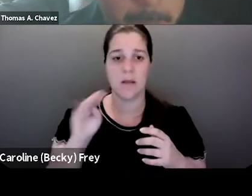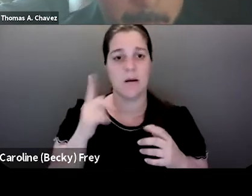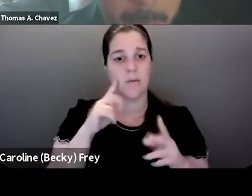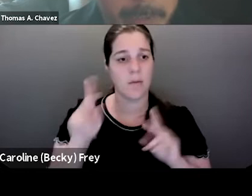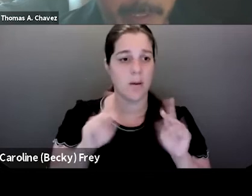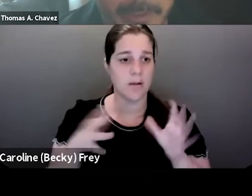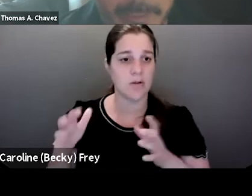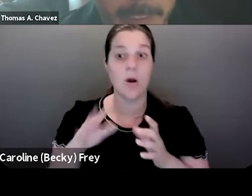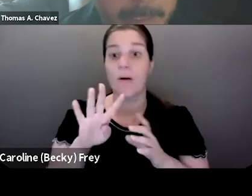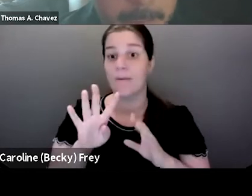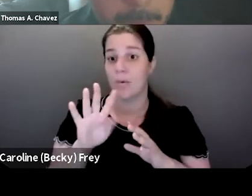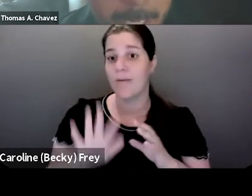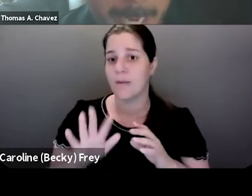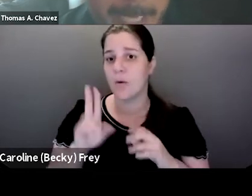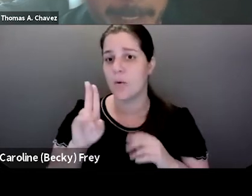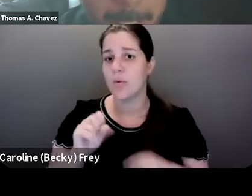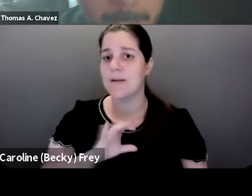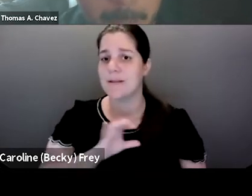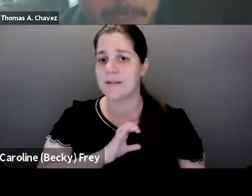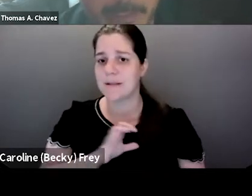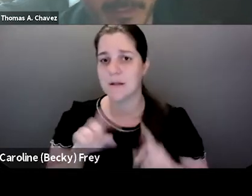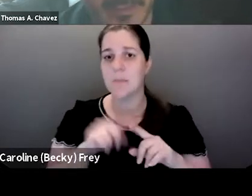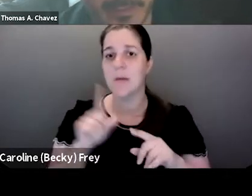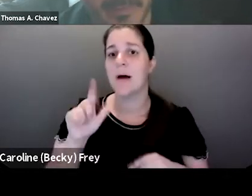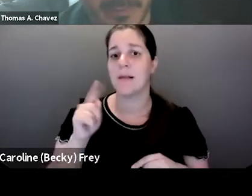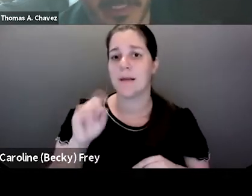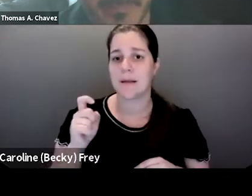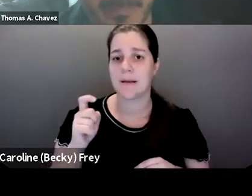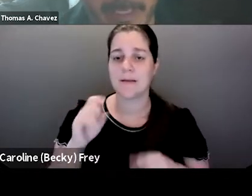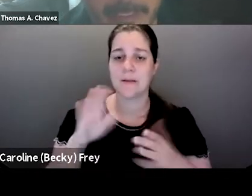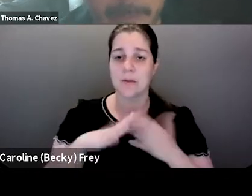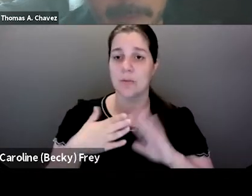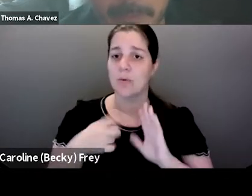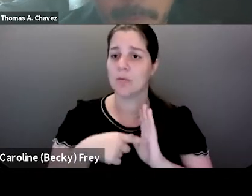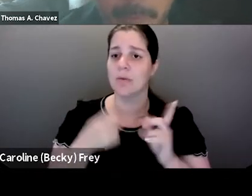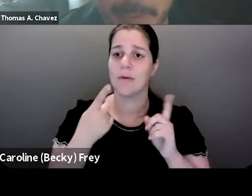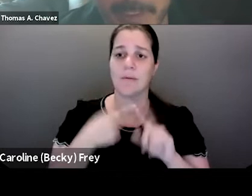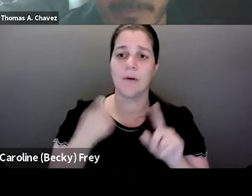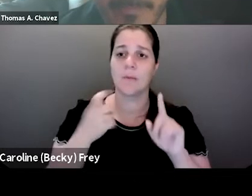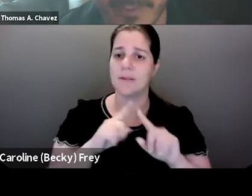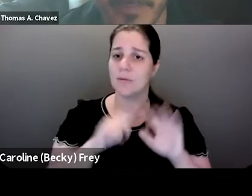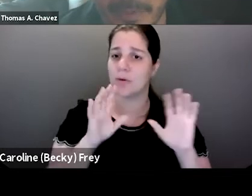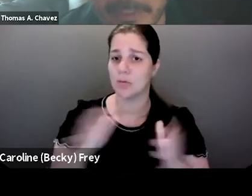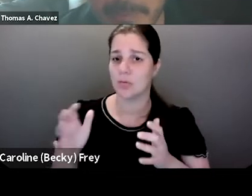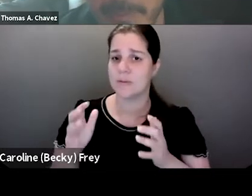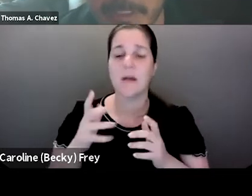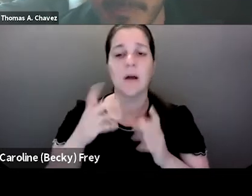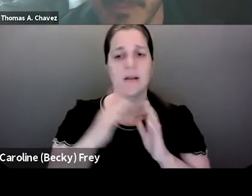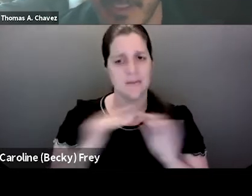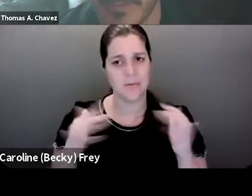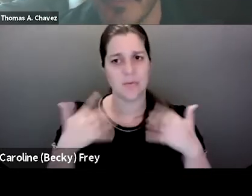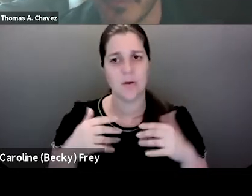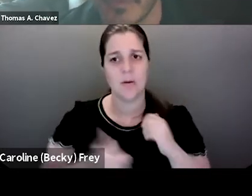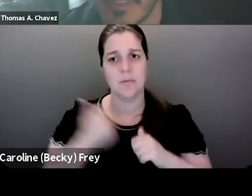5 of this population are US citizens. The Latinx community is represented by many diverse groups with most immigrants